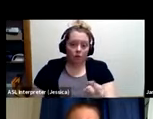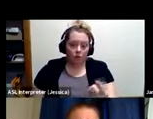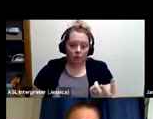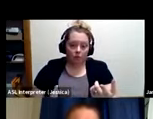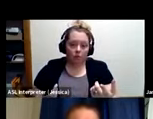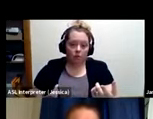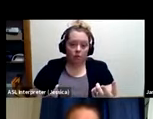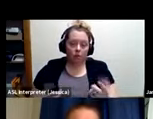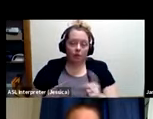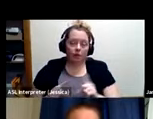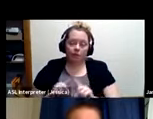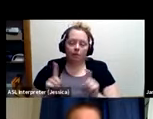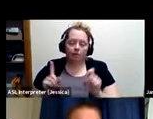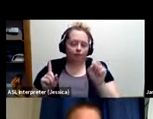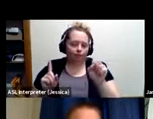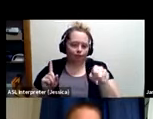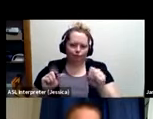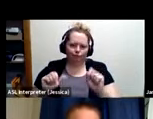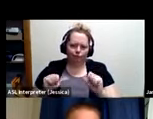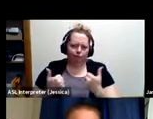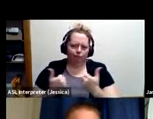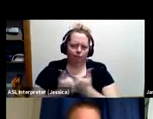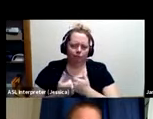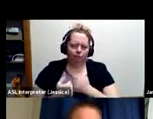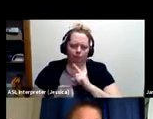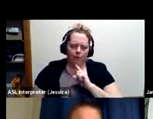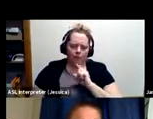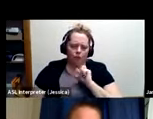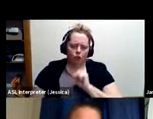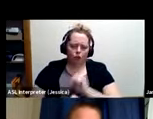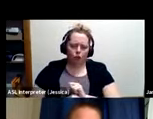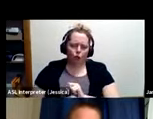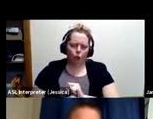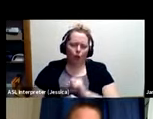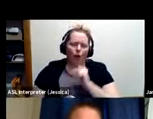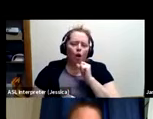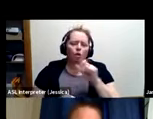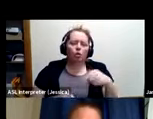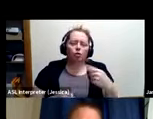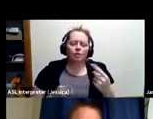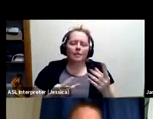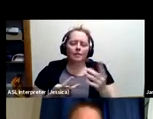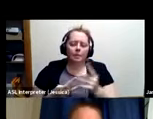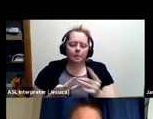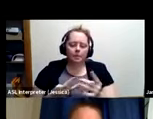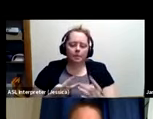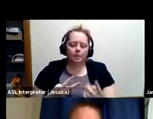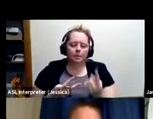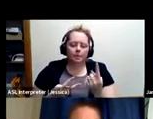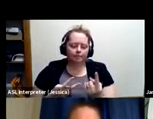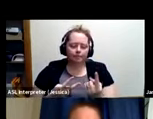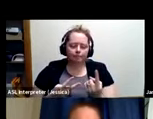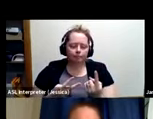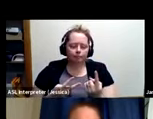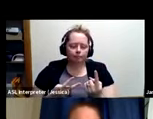But yeah, it's a challenge for sure to not necessarily to pick one, but to